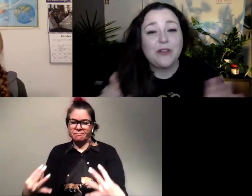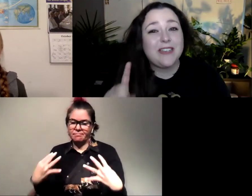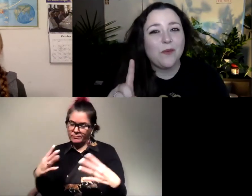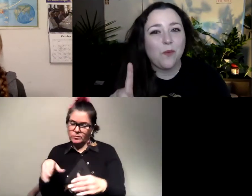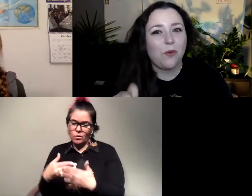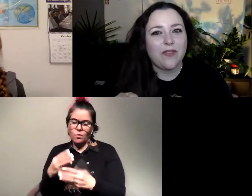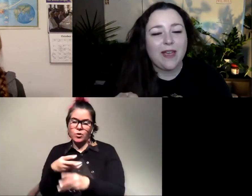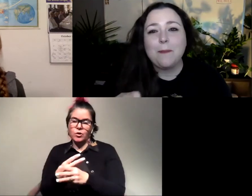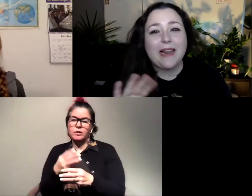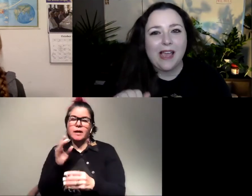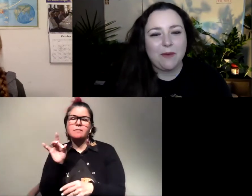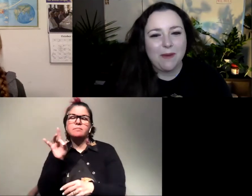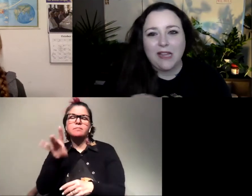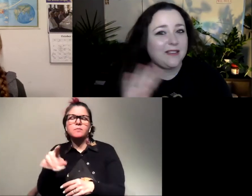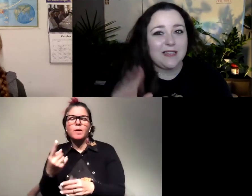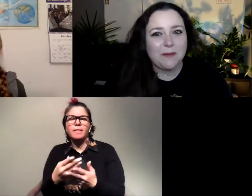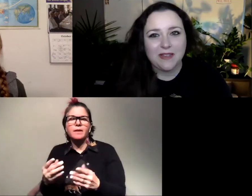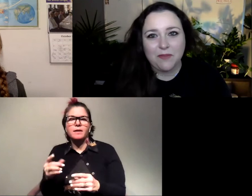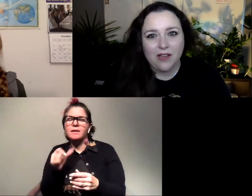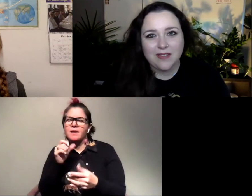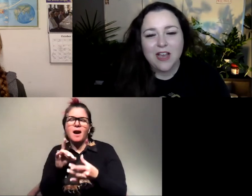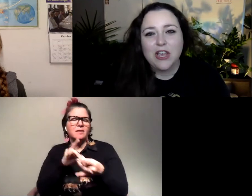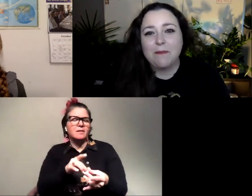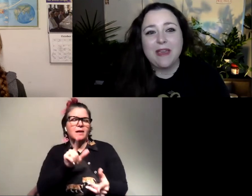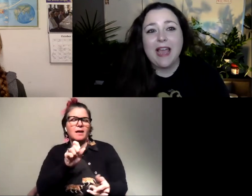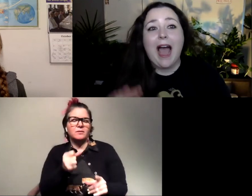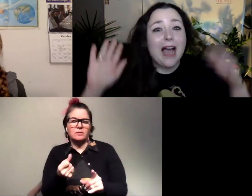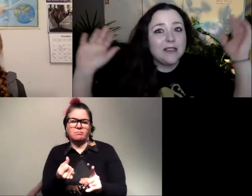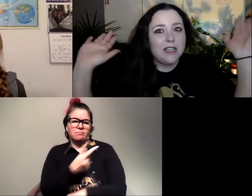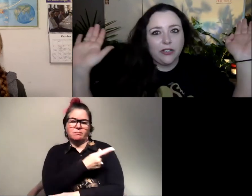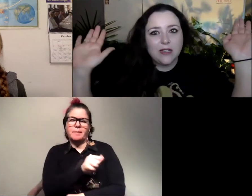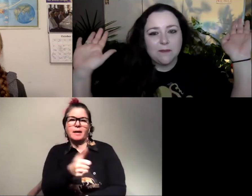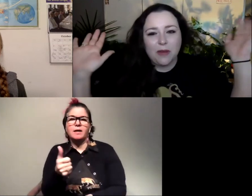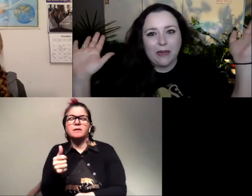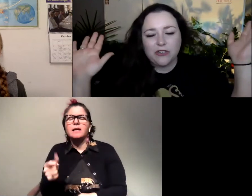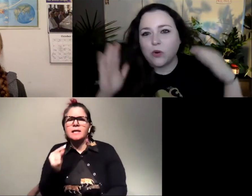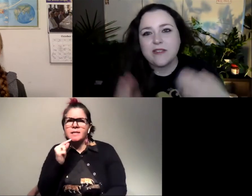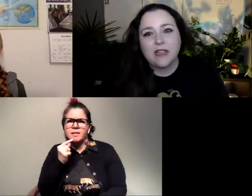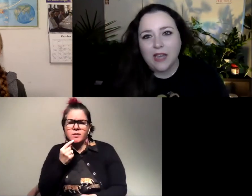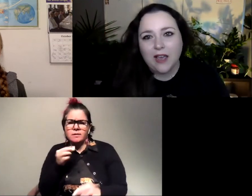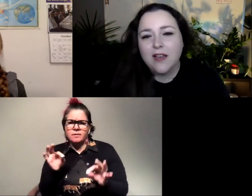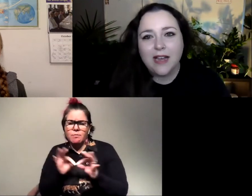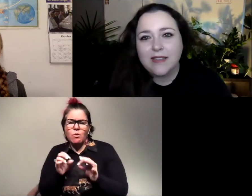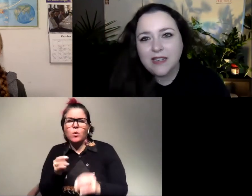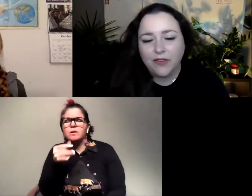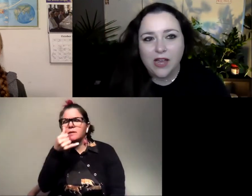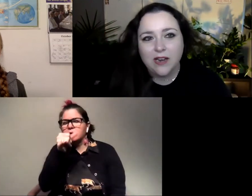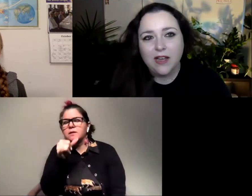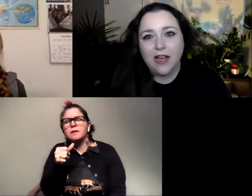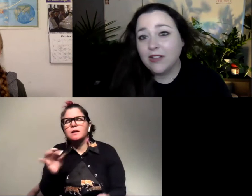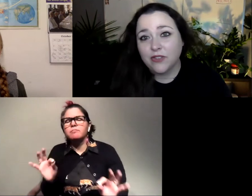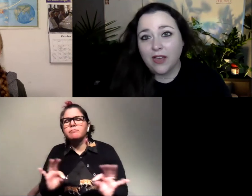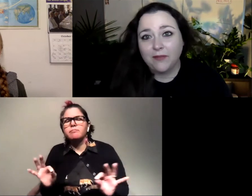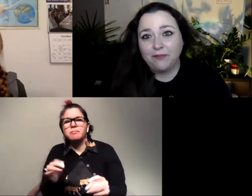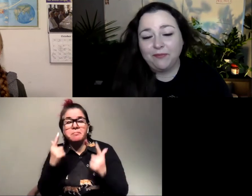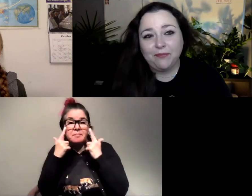world, and you can tell them one more thing, but it can't be about lakes. It has to be about something else. It can be as serious and big picture or silly and insignificant